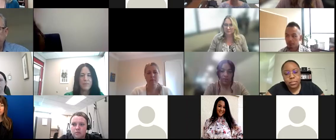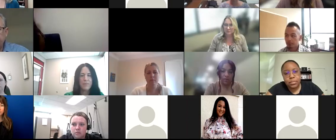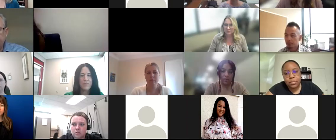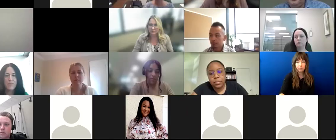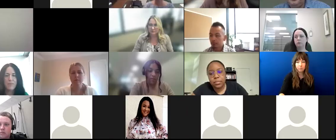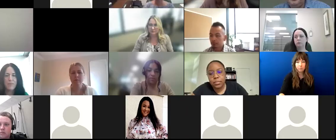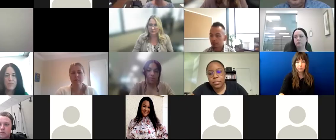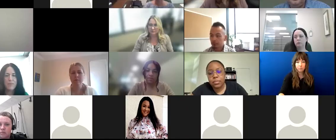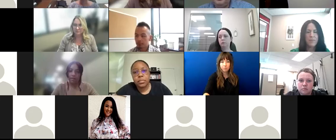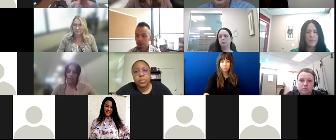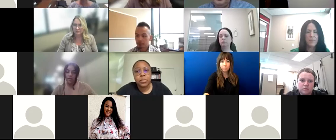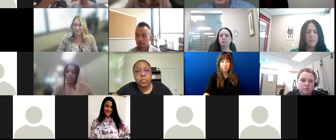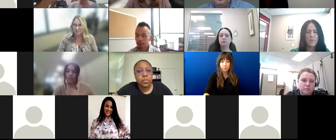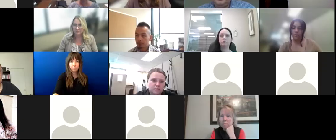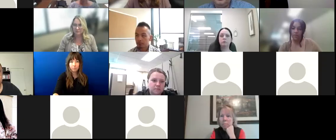All right.